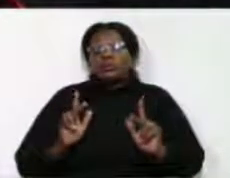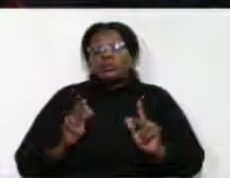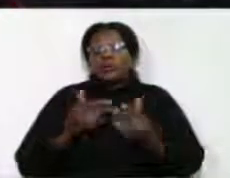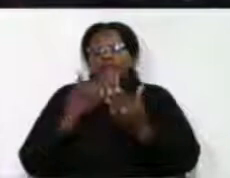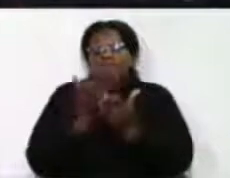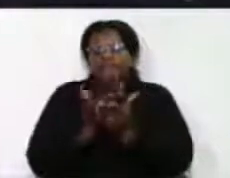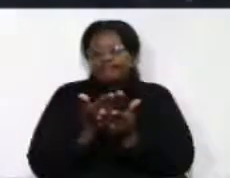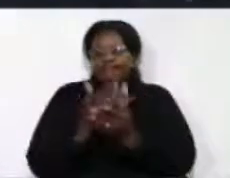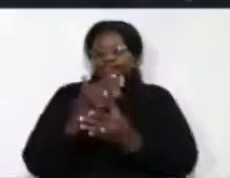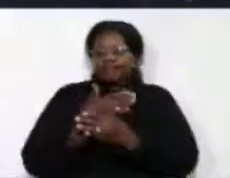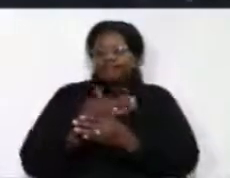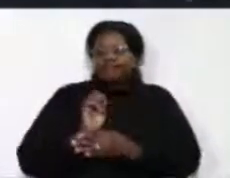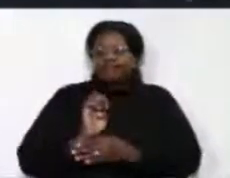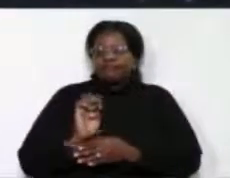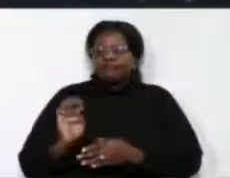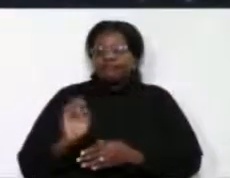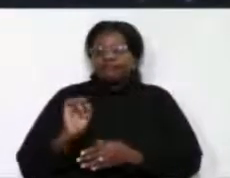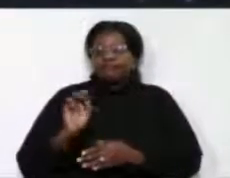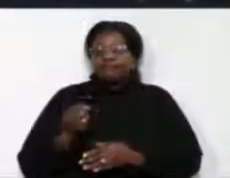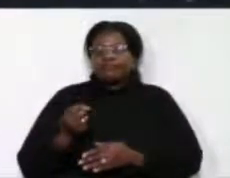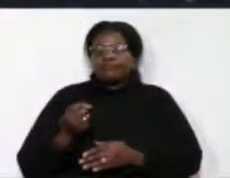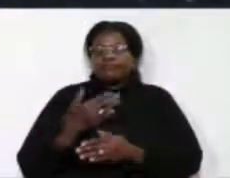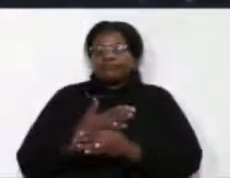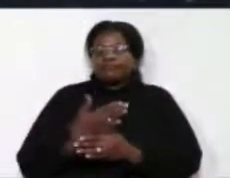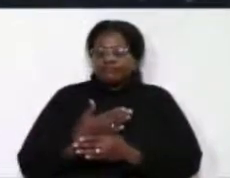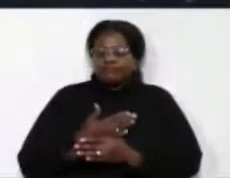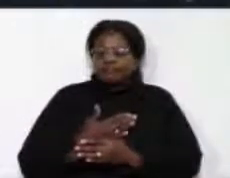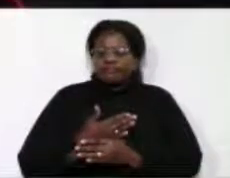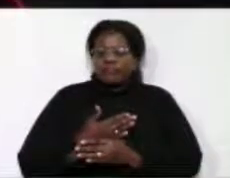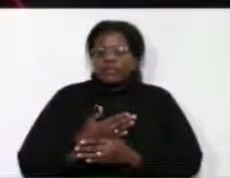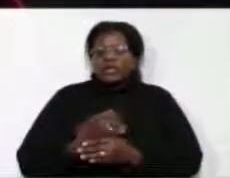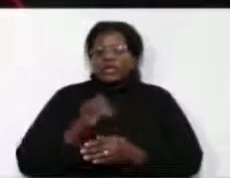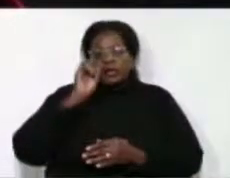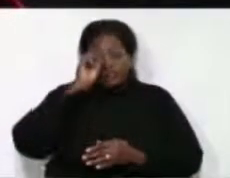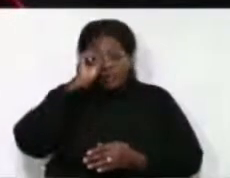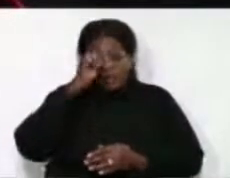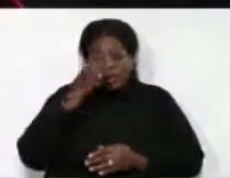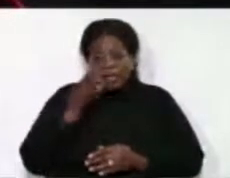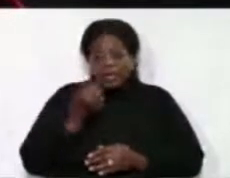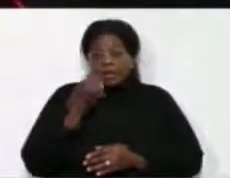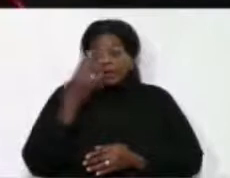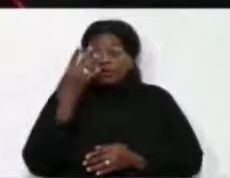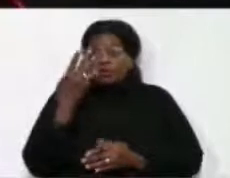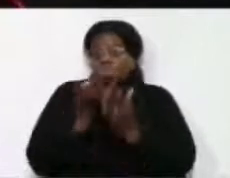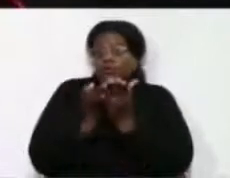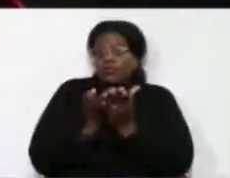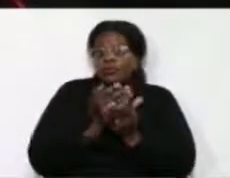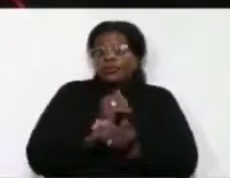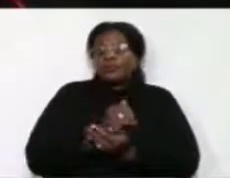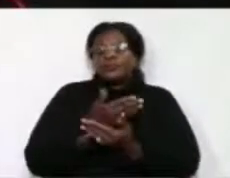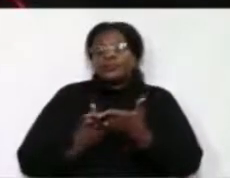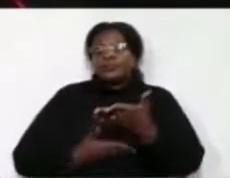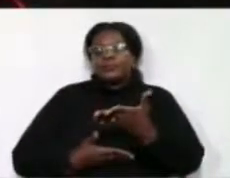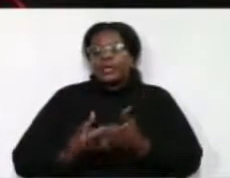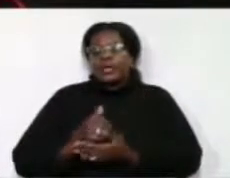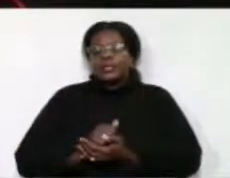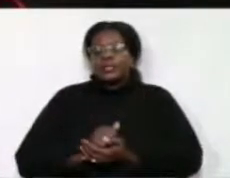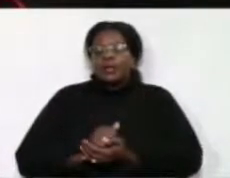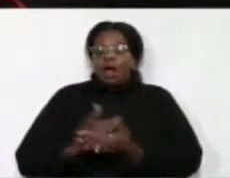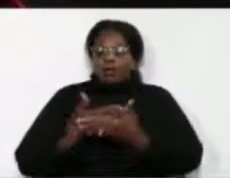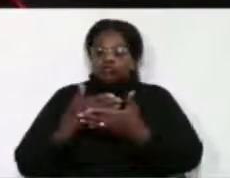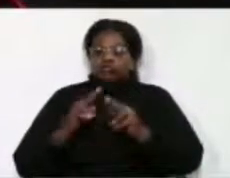your duties. Yeah. Especially in Namibia, job descriptions are like 4 pages. It's always astonishing in Namibia how long job